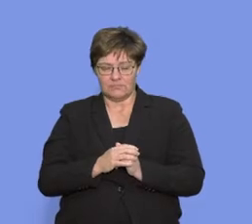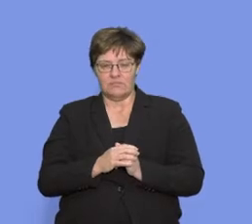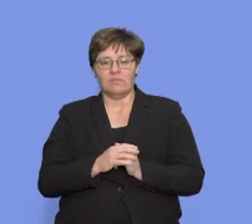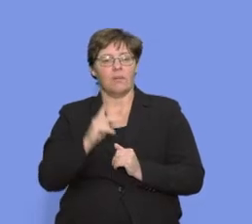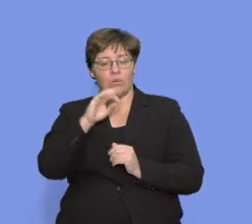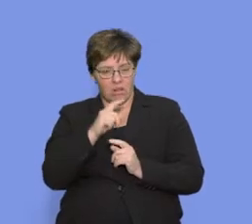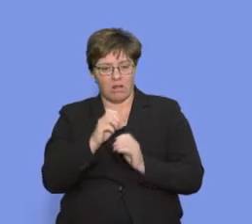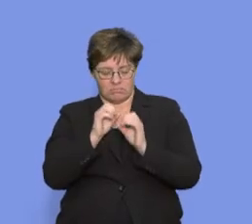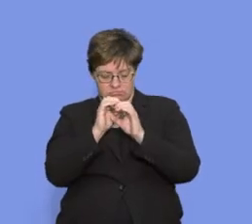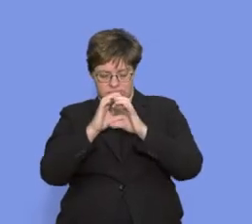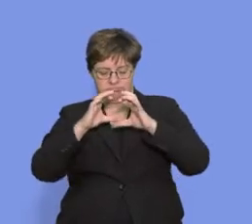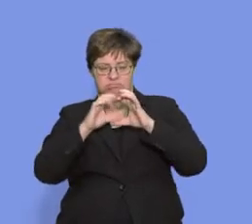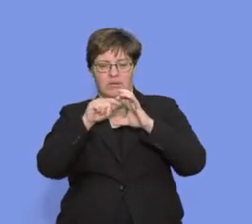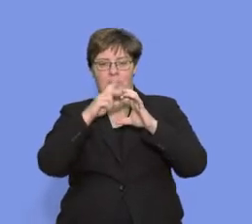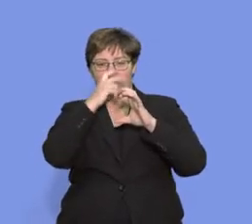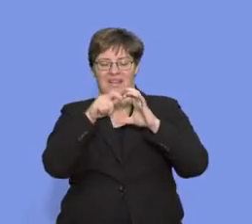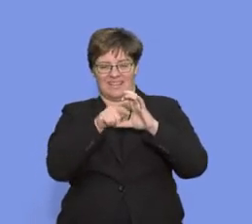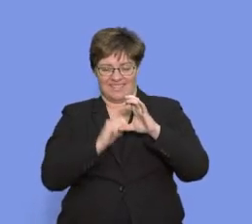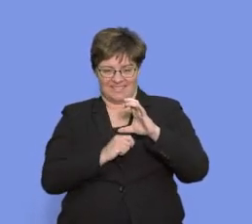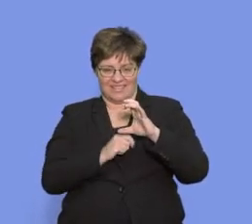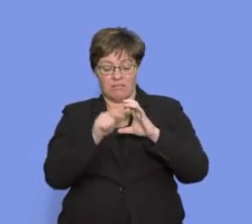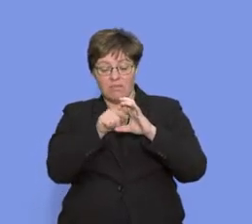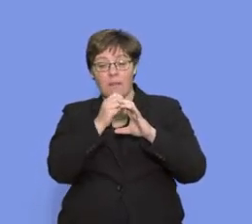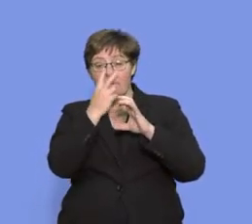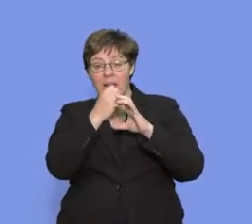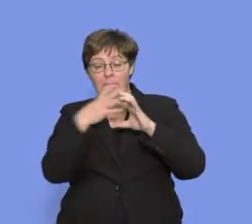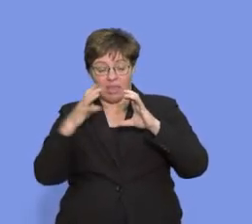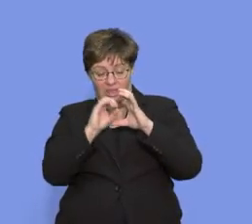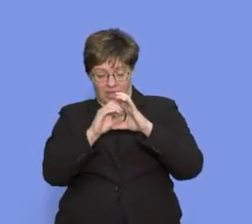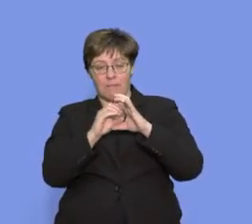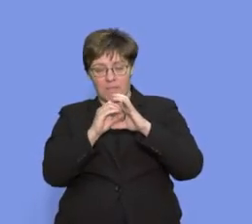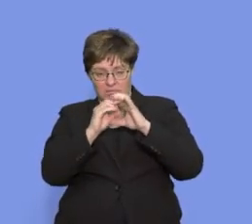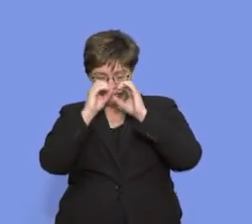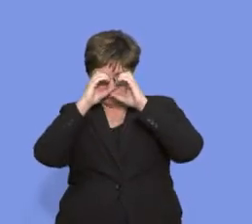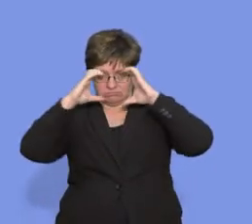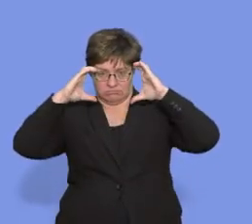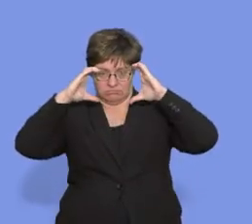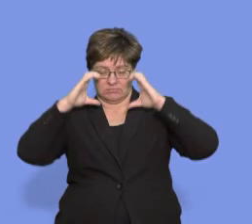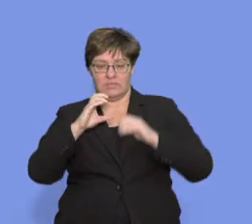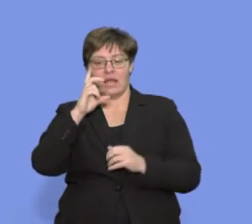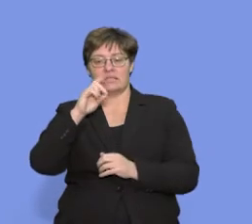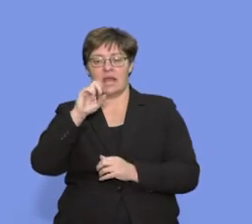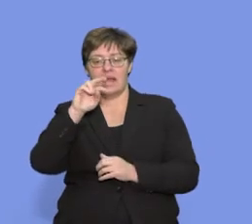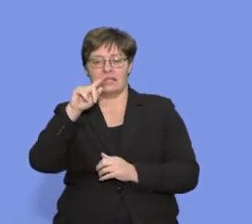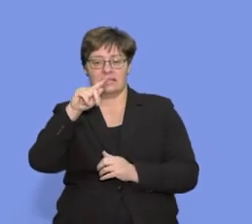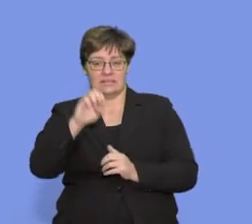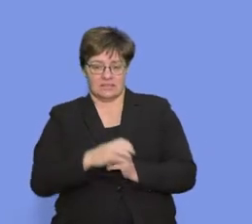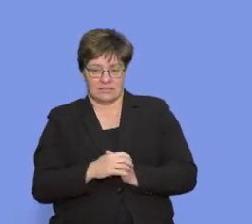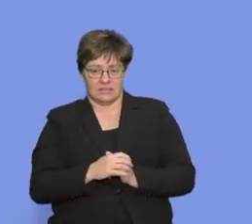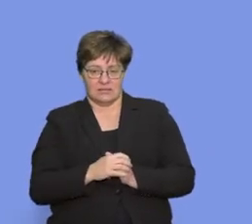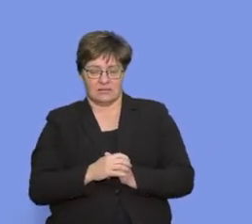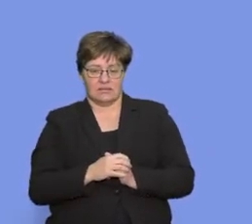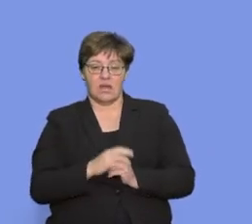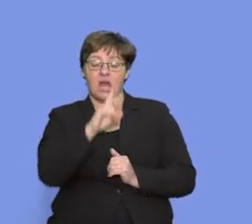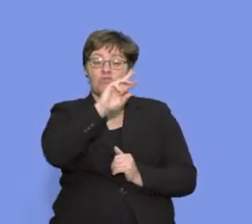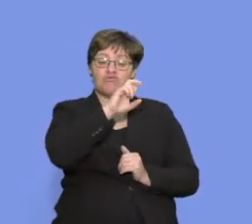So then the pupil becomes bigger, right? And when it becomes bigger, it will dilate, right? So the radial